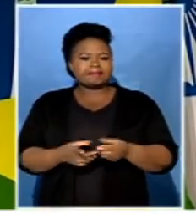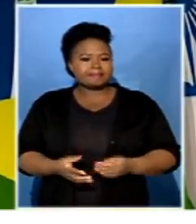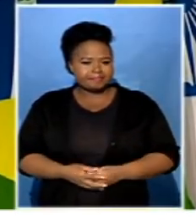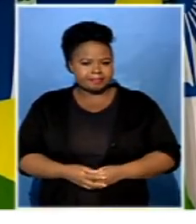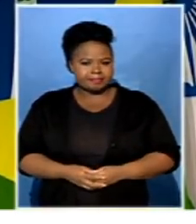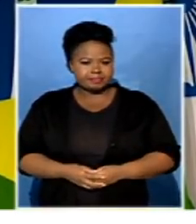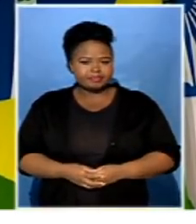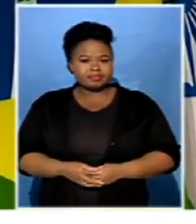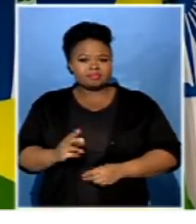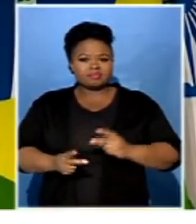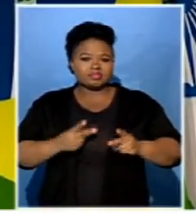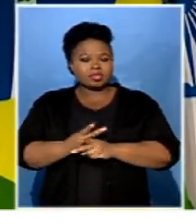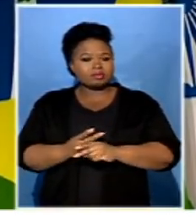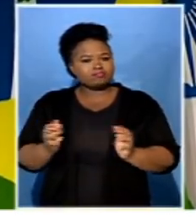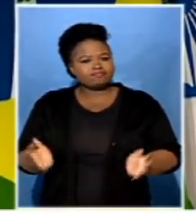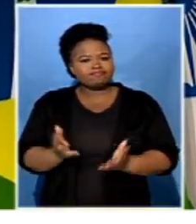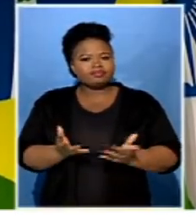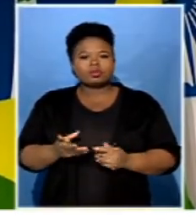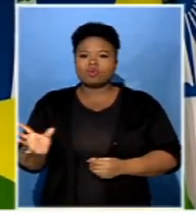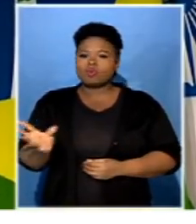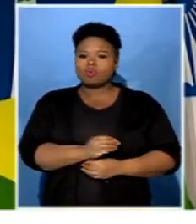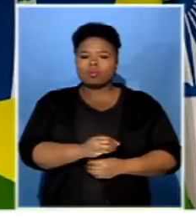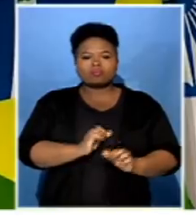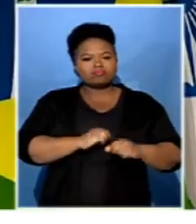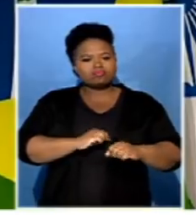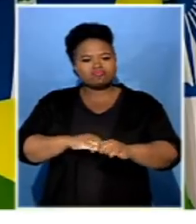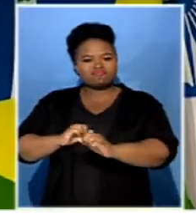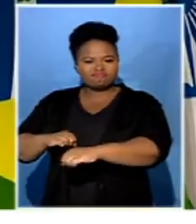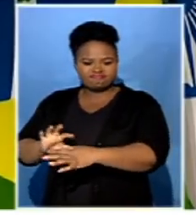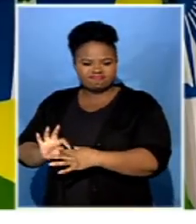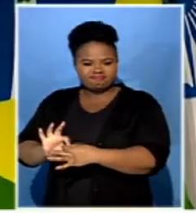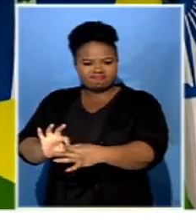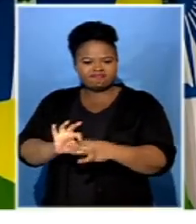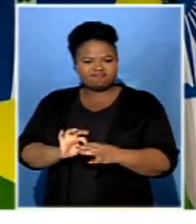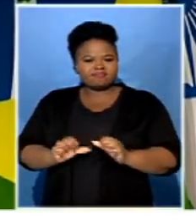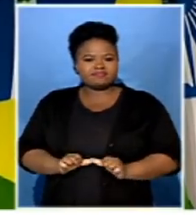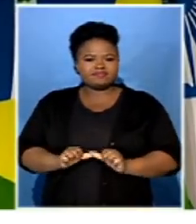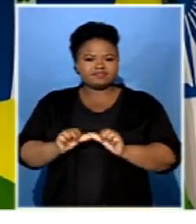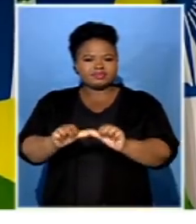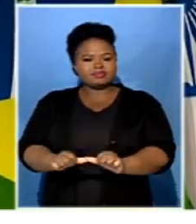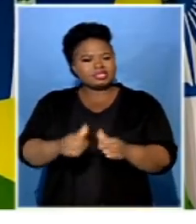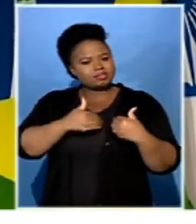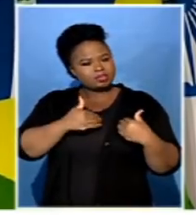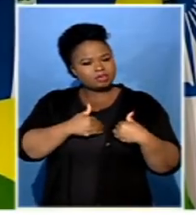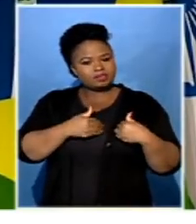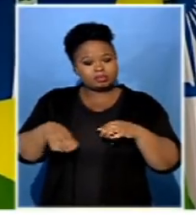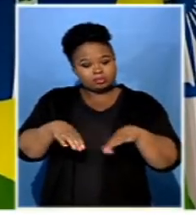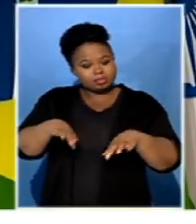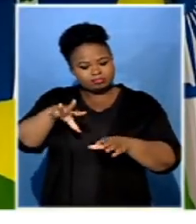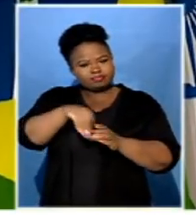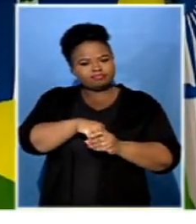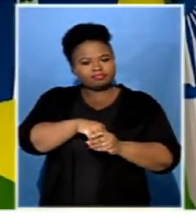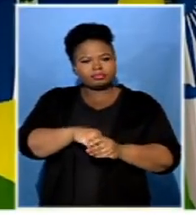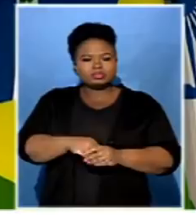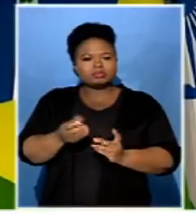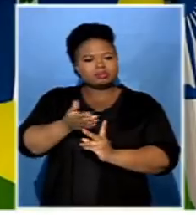politics. We should promote common, comprehensive, cooperative, and sustainable security, get actively involved